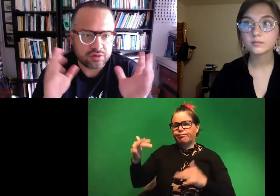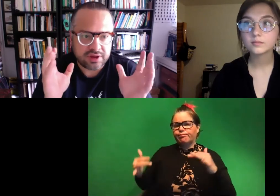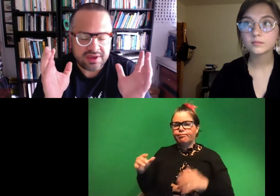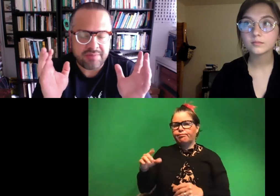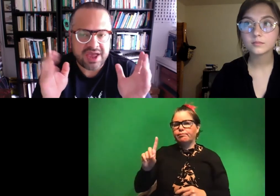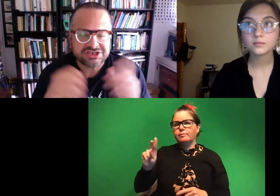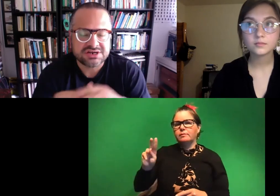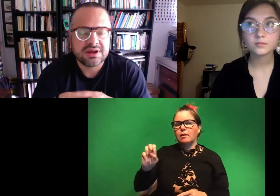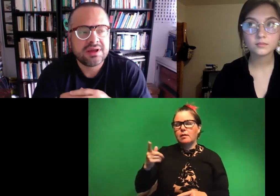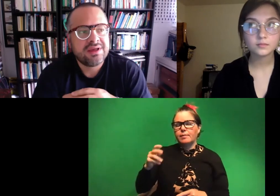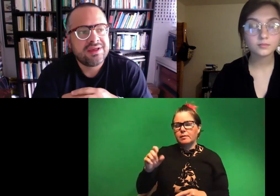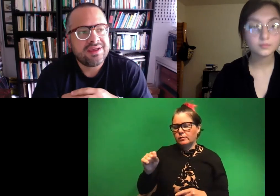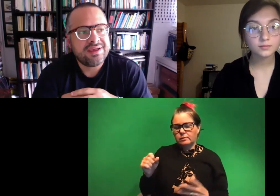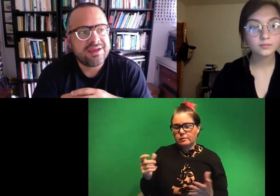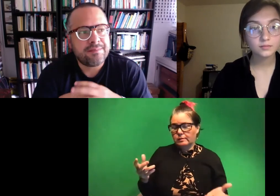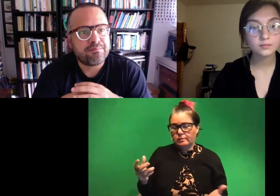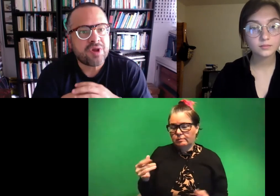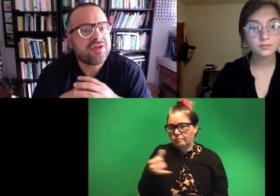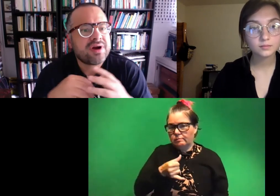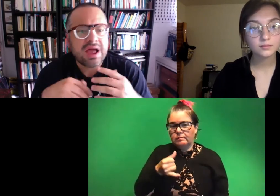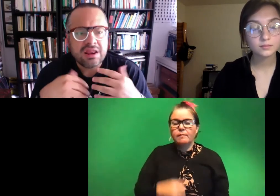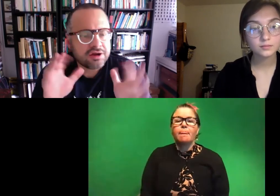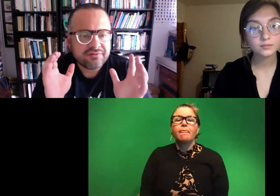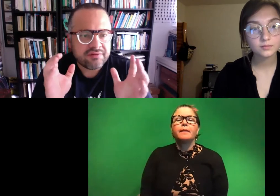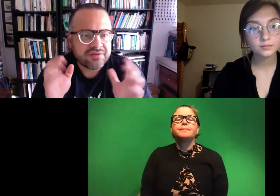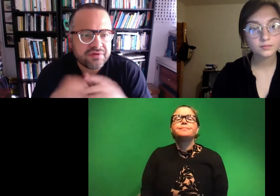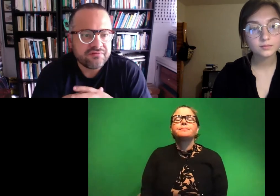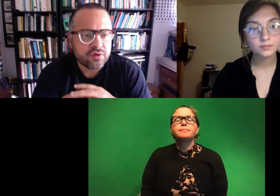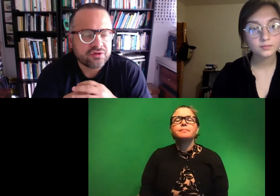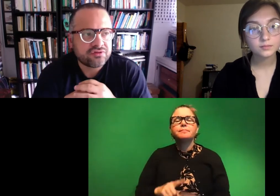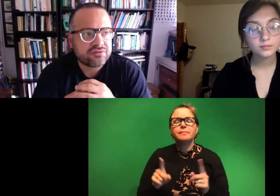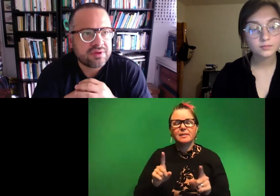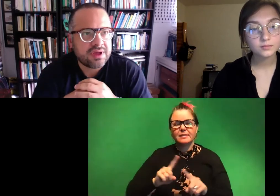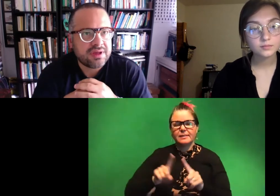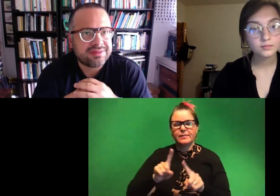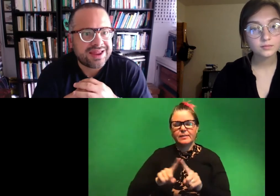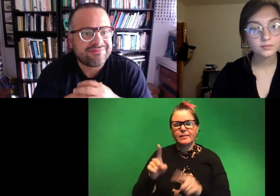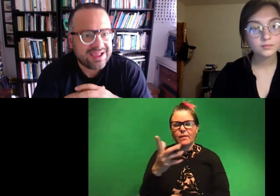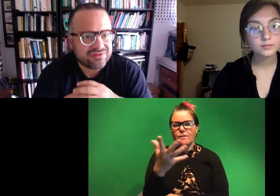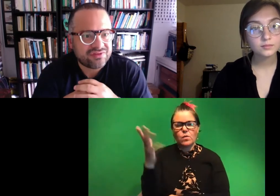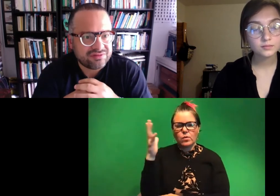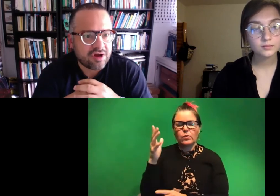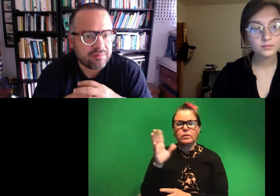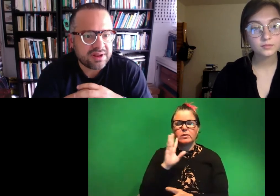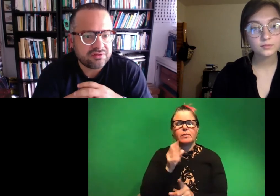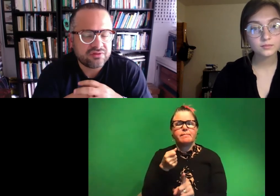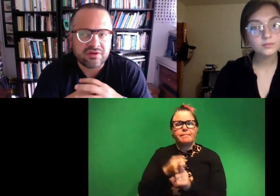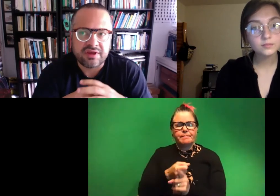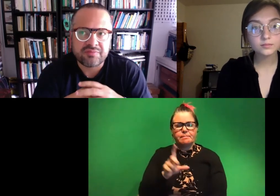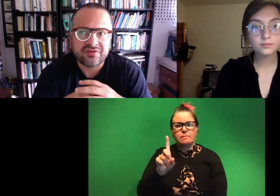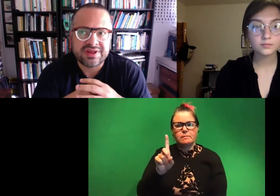that you could imagine. But there are a lot of different forces that affects dung